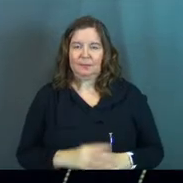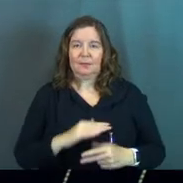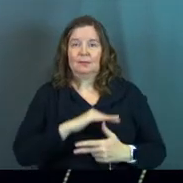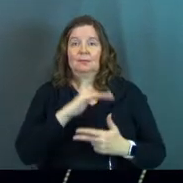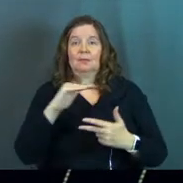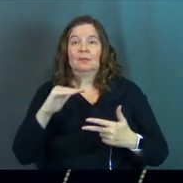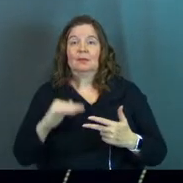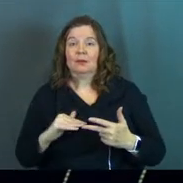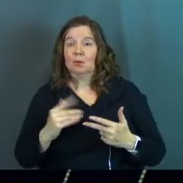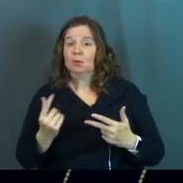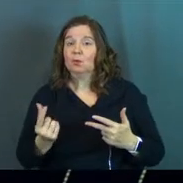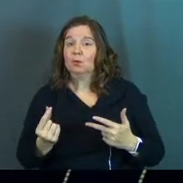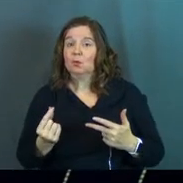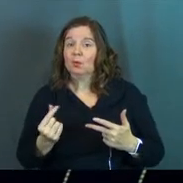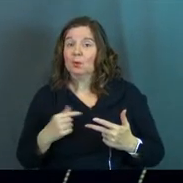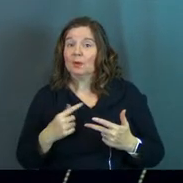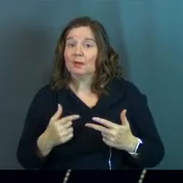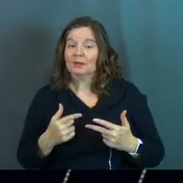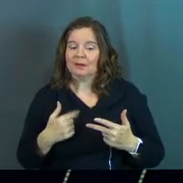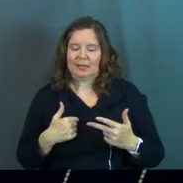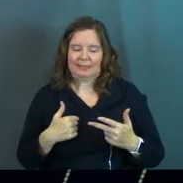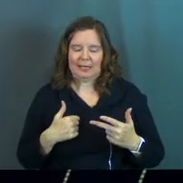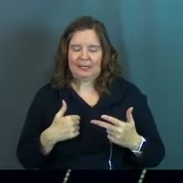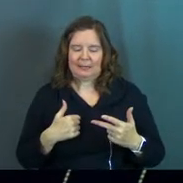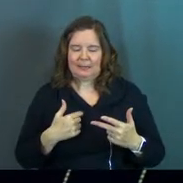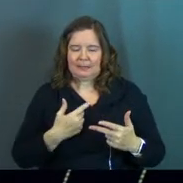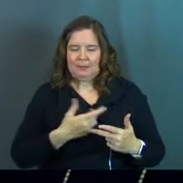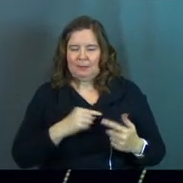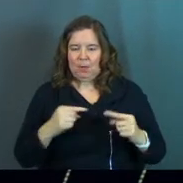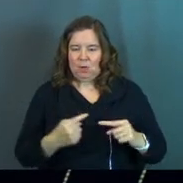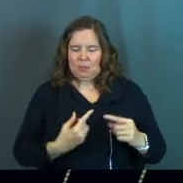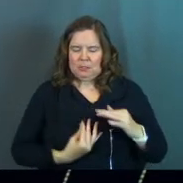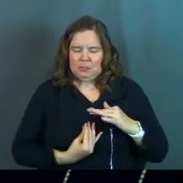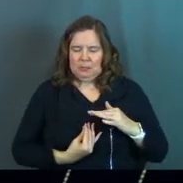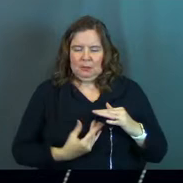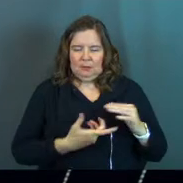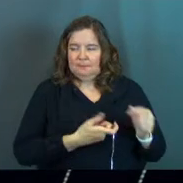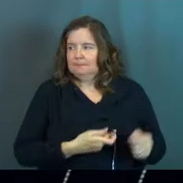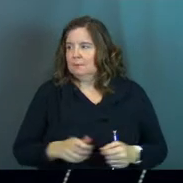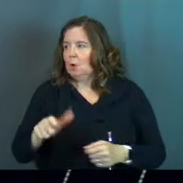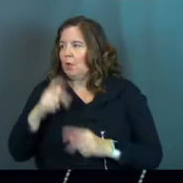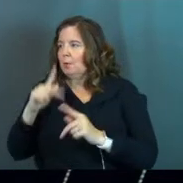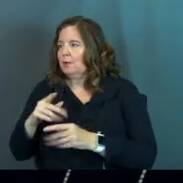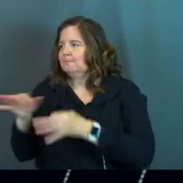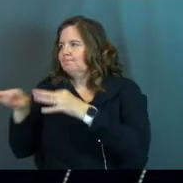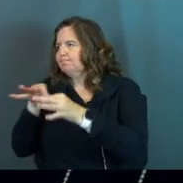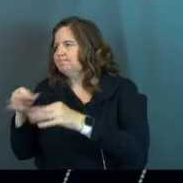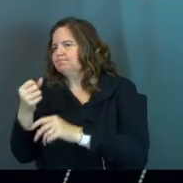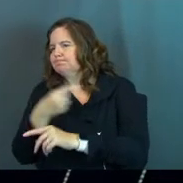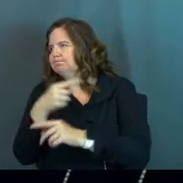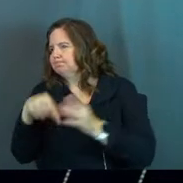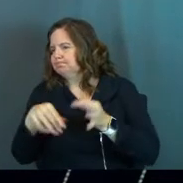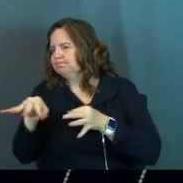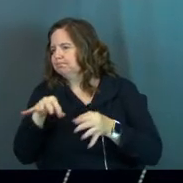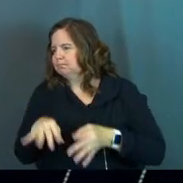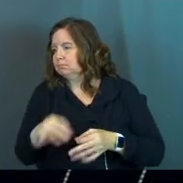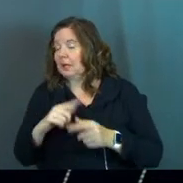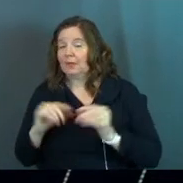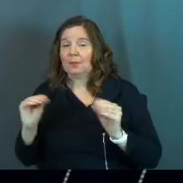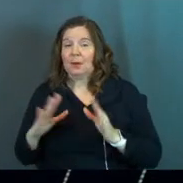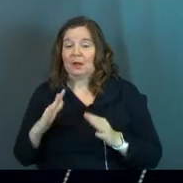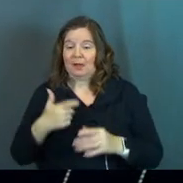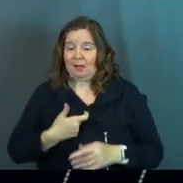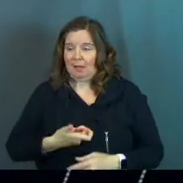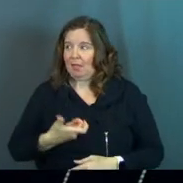Step number three, so what I end up doing is I explain my hurt to another person, and then